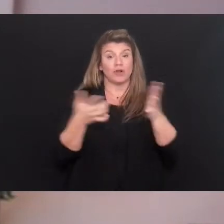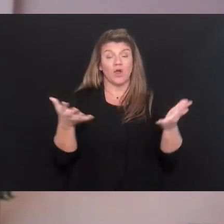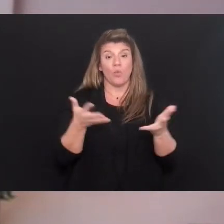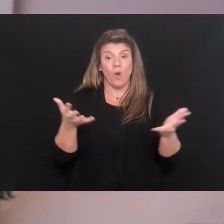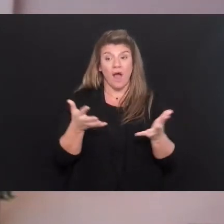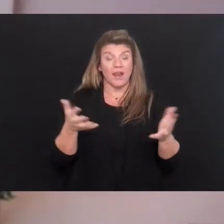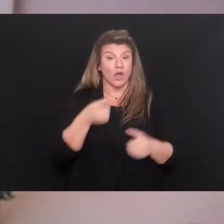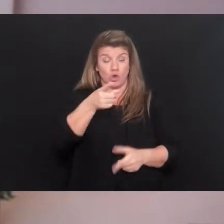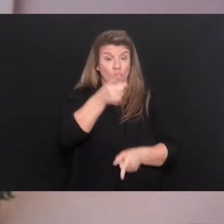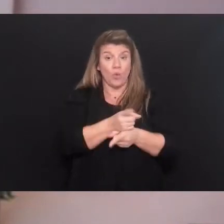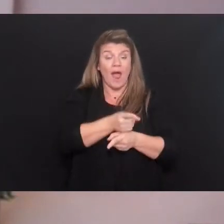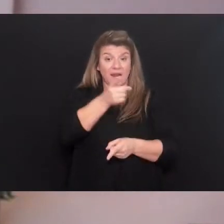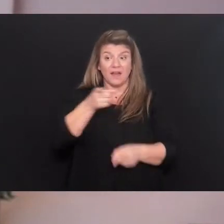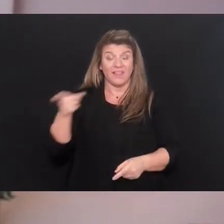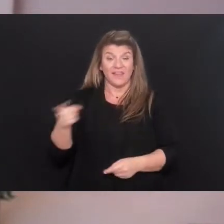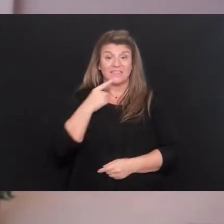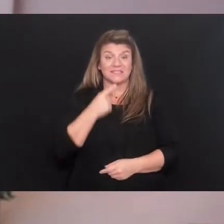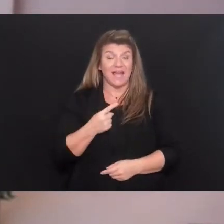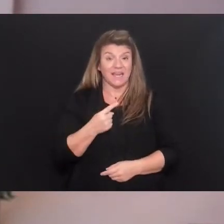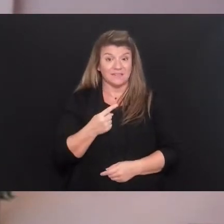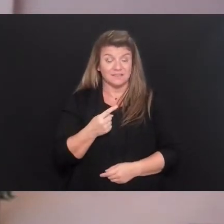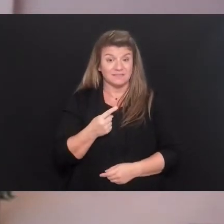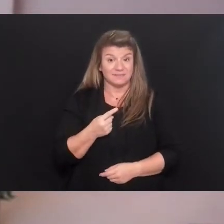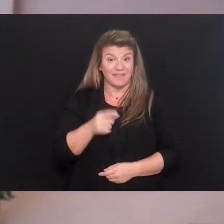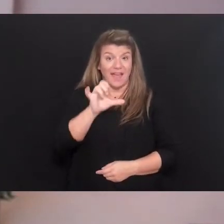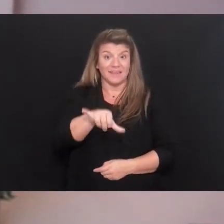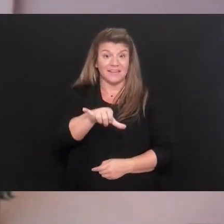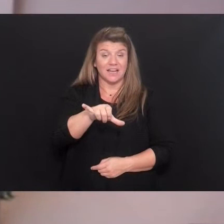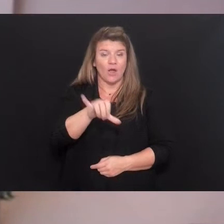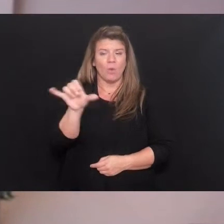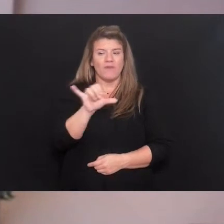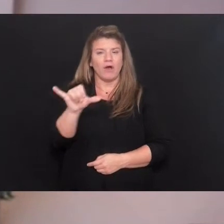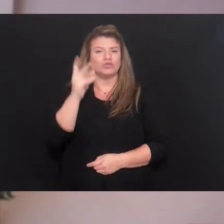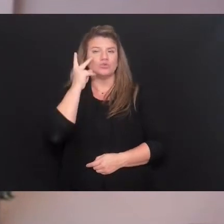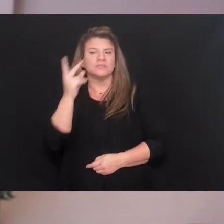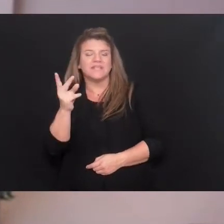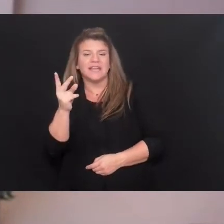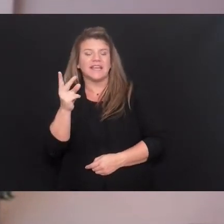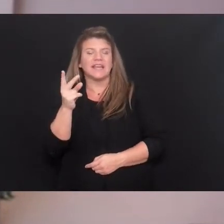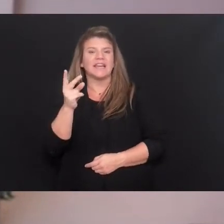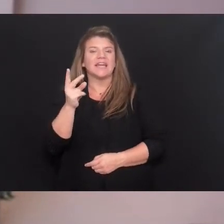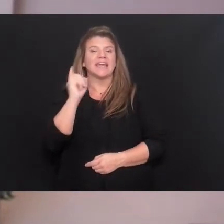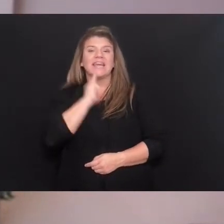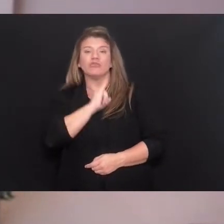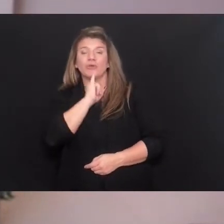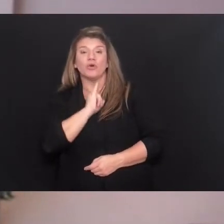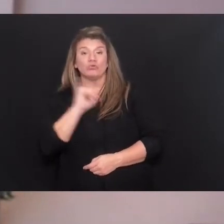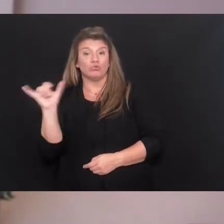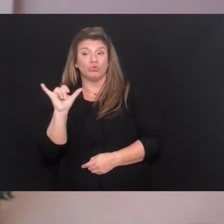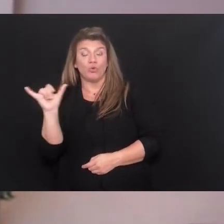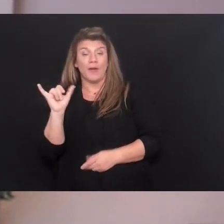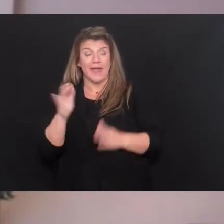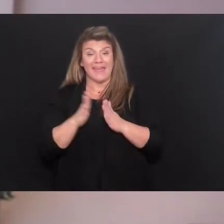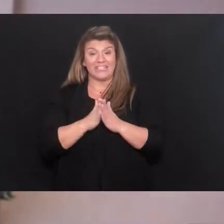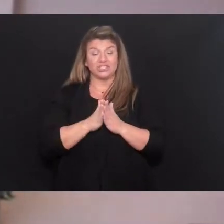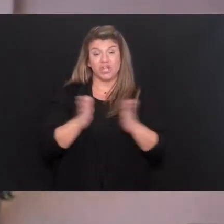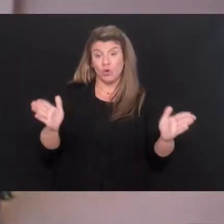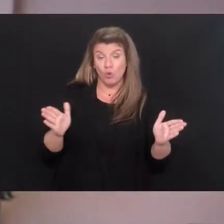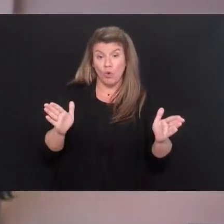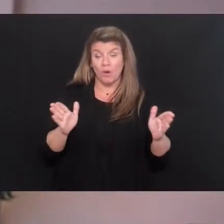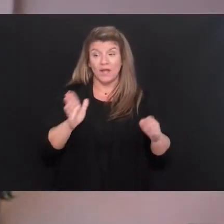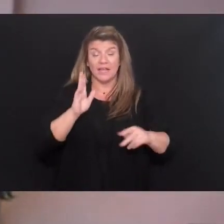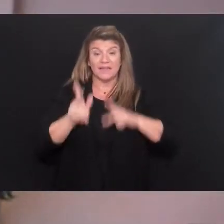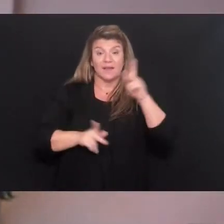you correctly point out, and this is also what we have seen from the country of Israel, that in general, the people that